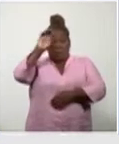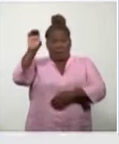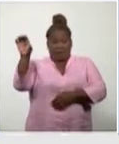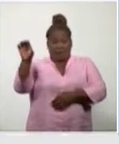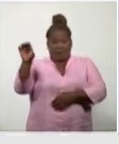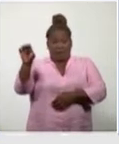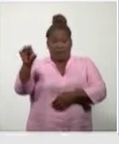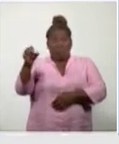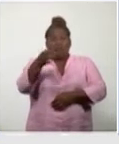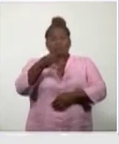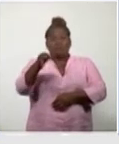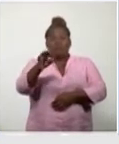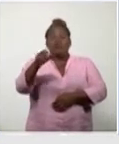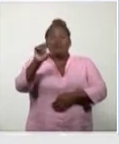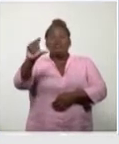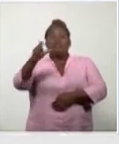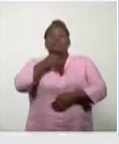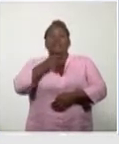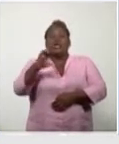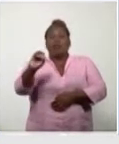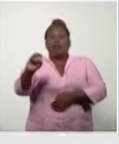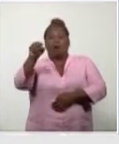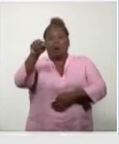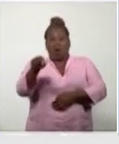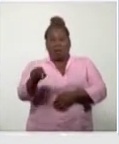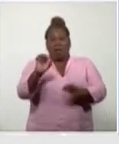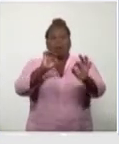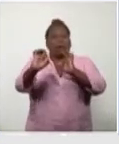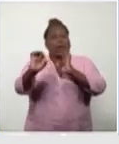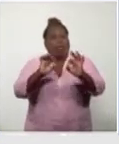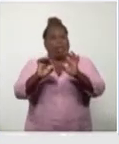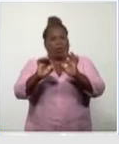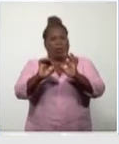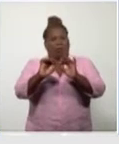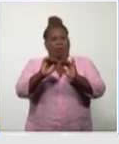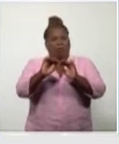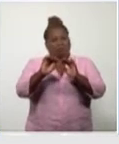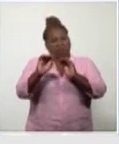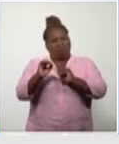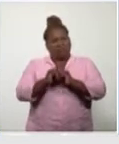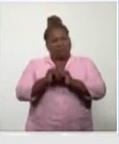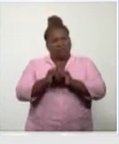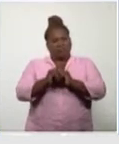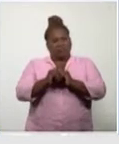serious condition showed improvement and now is reported in guarded condition.